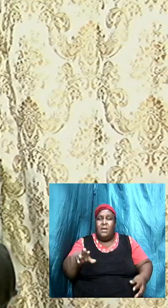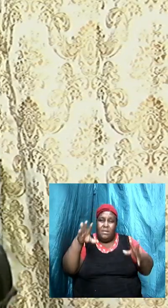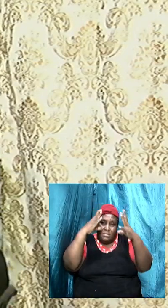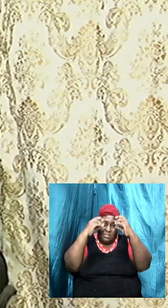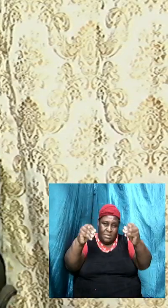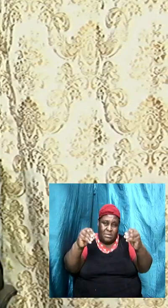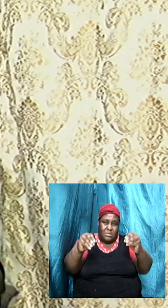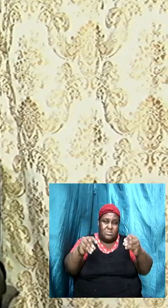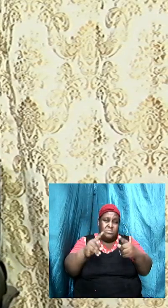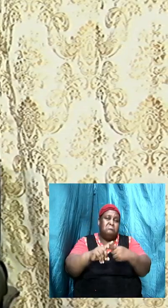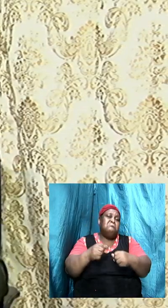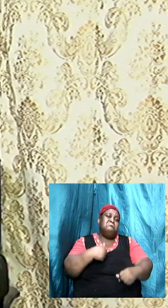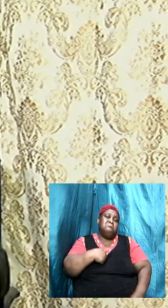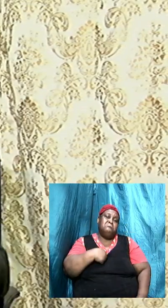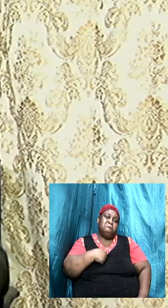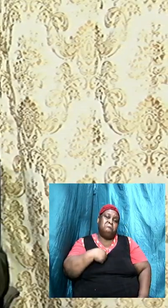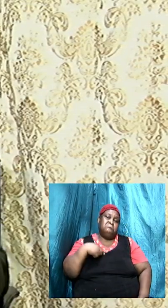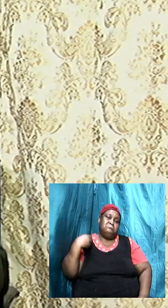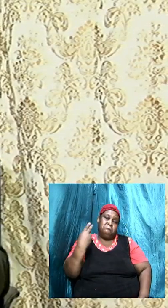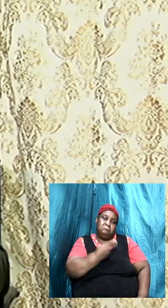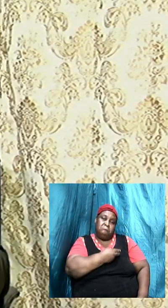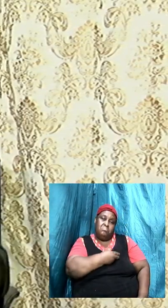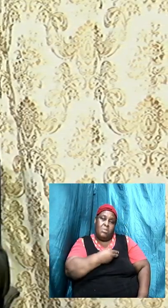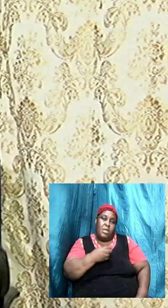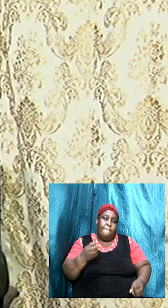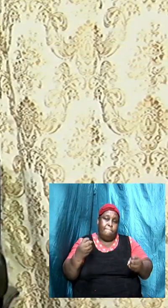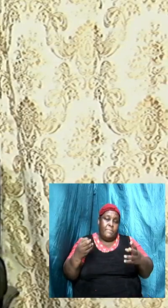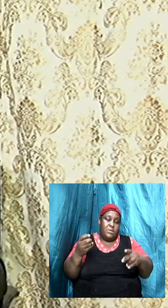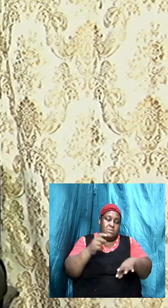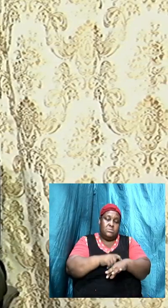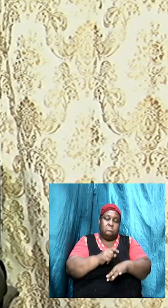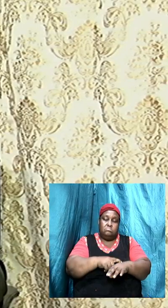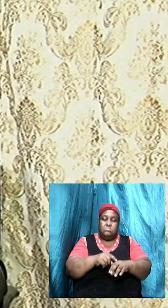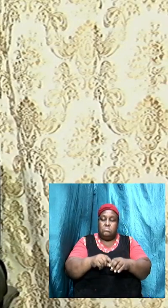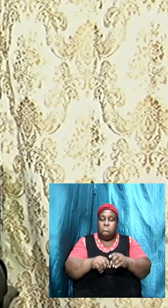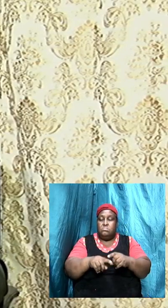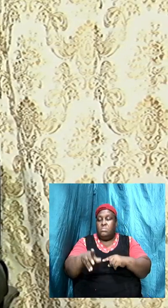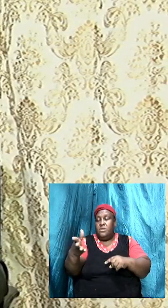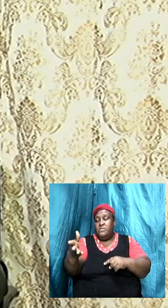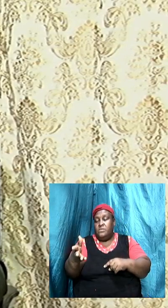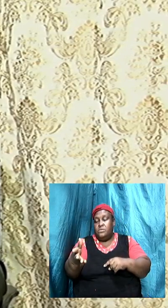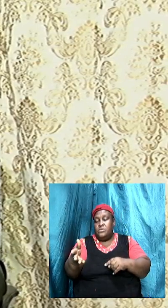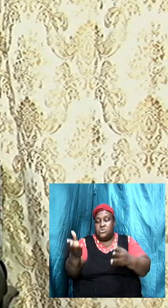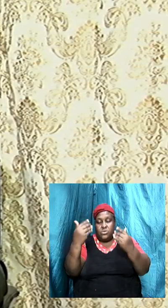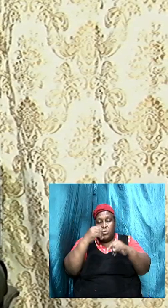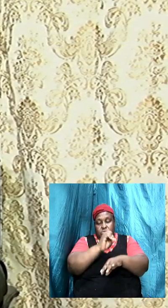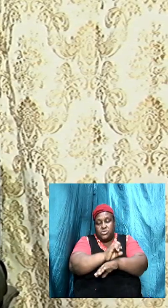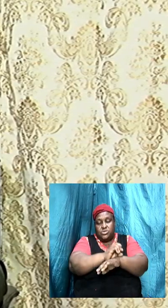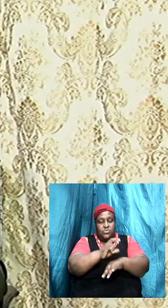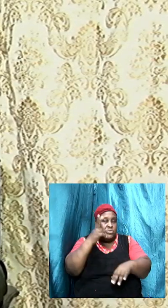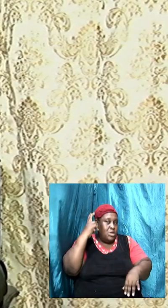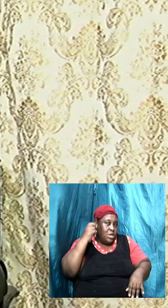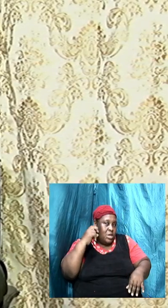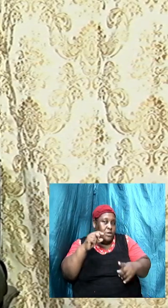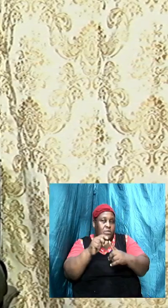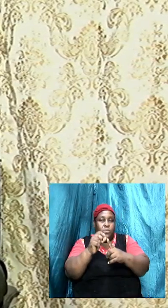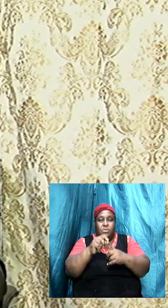us, and majority of those who come to church will hear the word